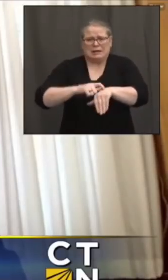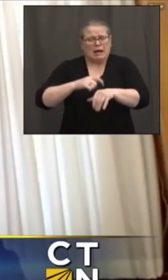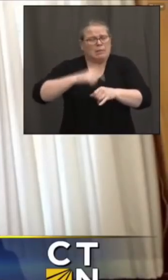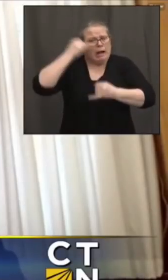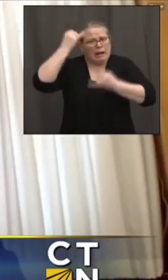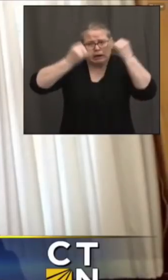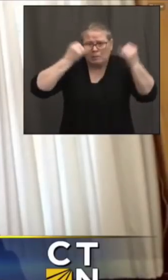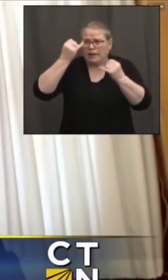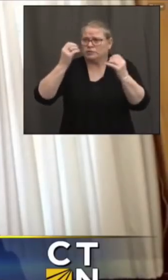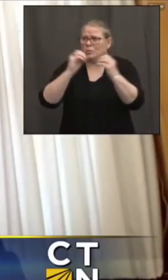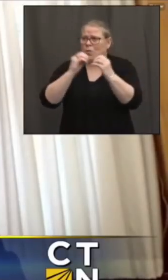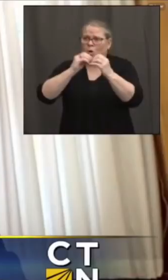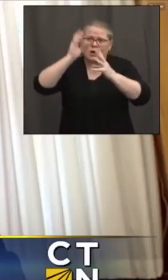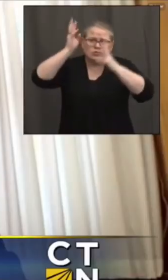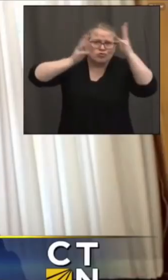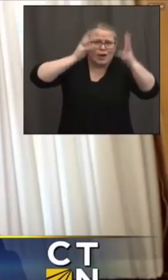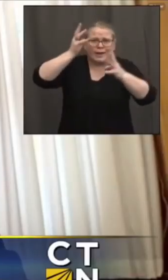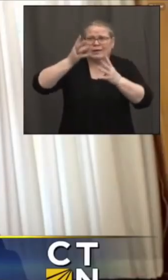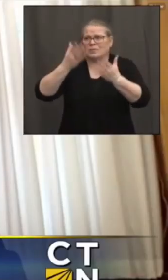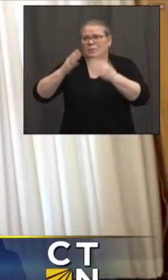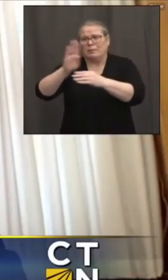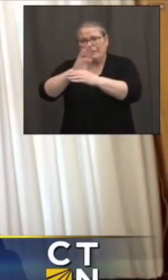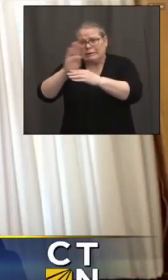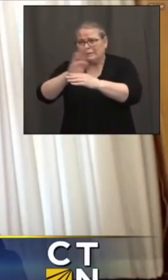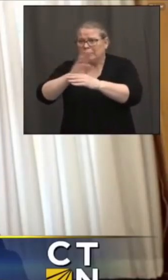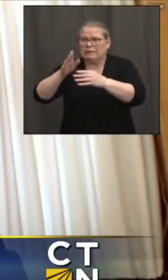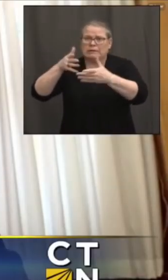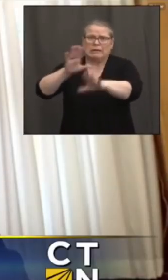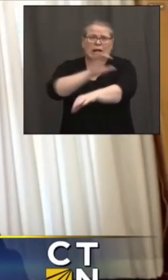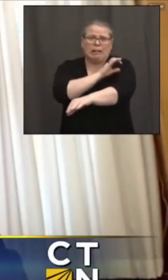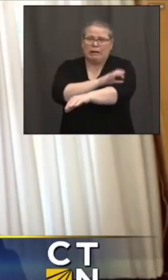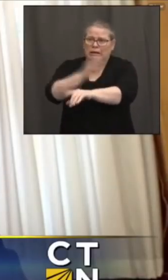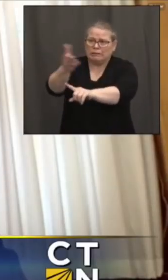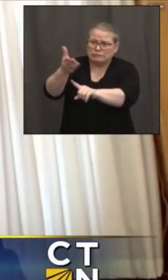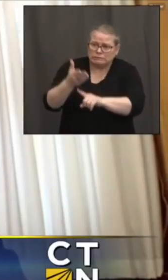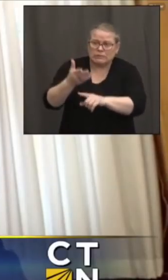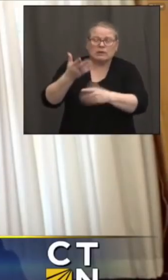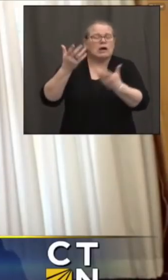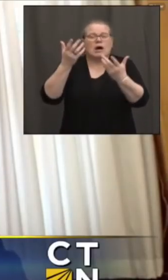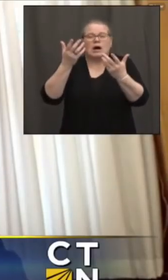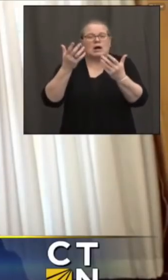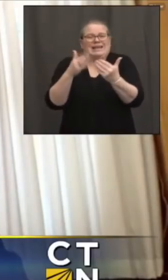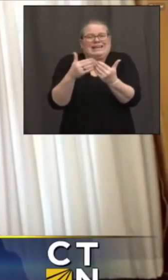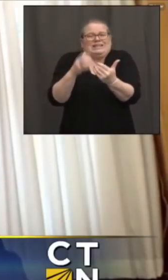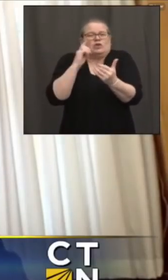creative possibilities like you described, Paul, to make it is even easier for people,